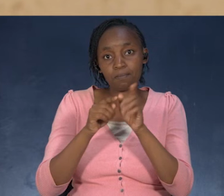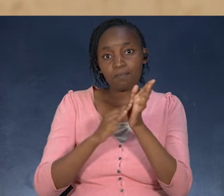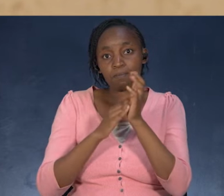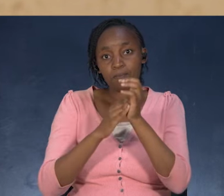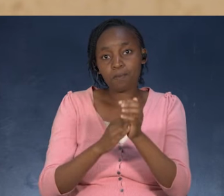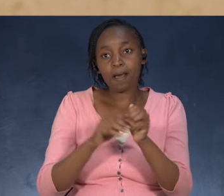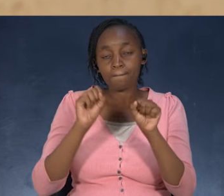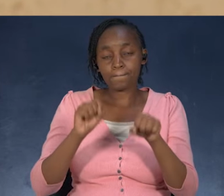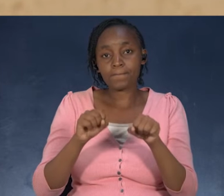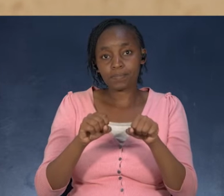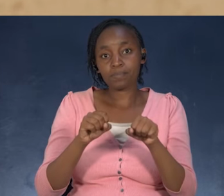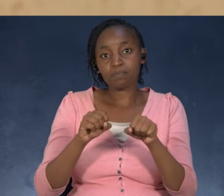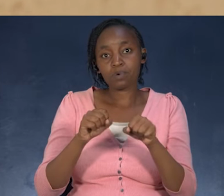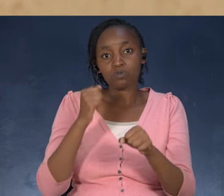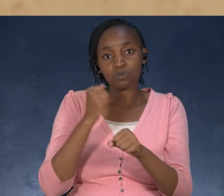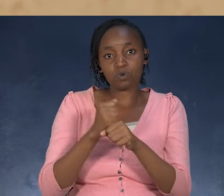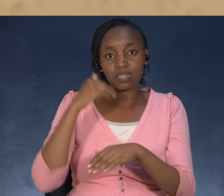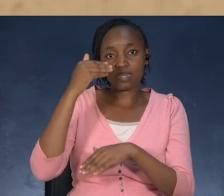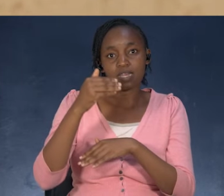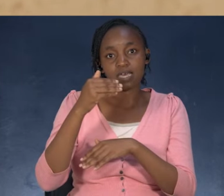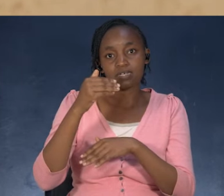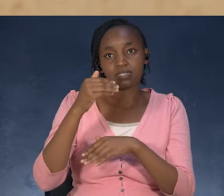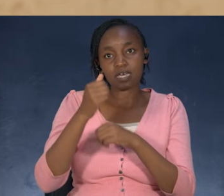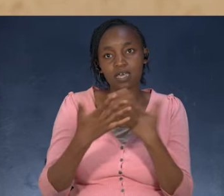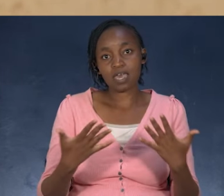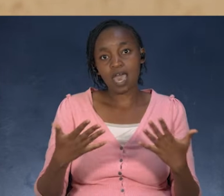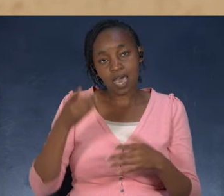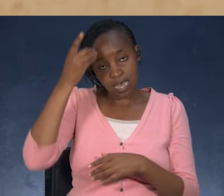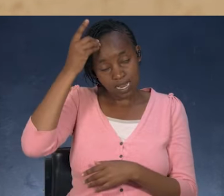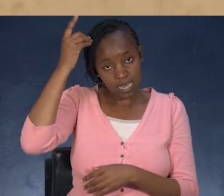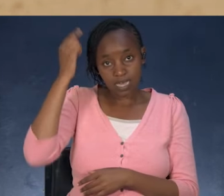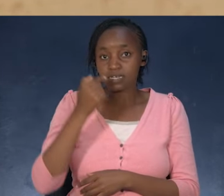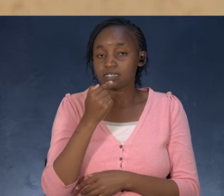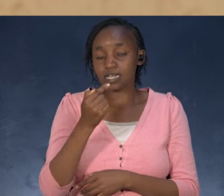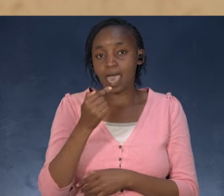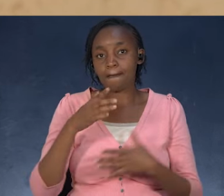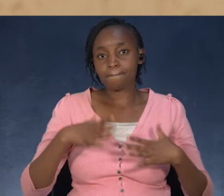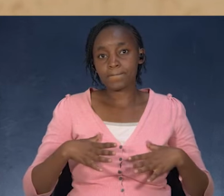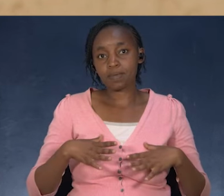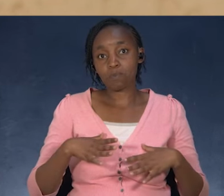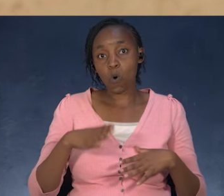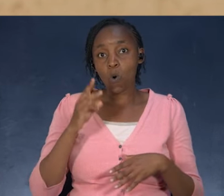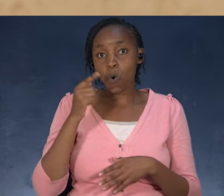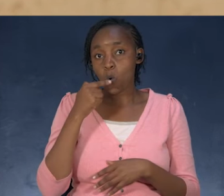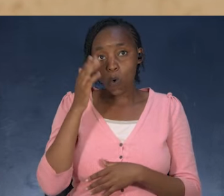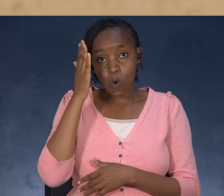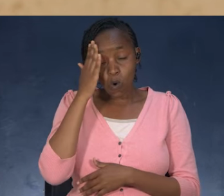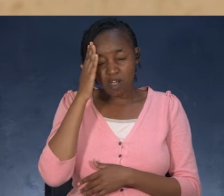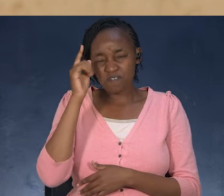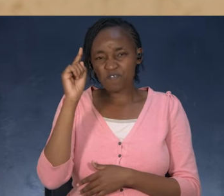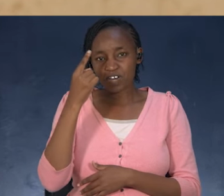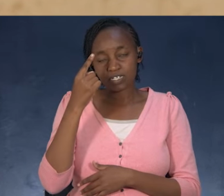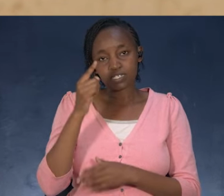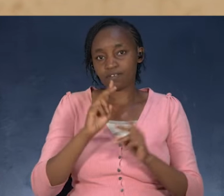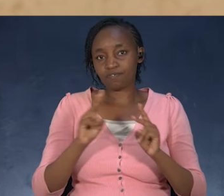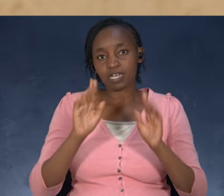His guidance. And then we can be able to do the next thing. Daniel is saying, the people who know their God, that's the